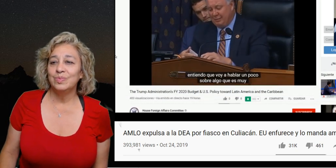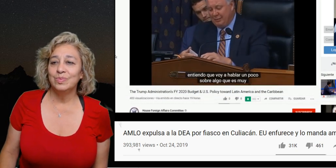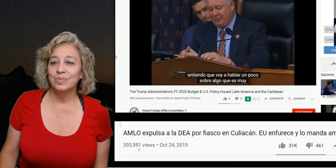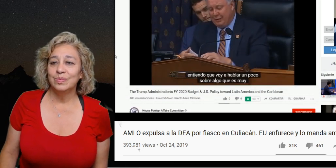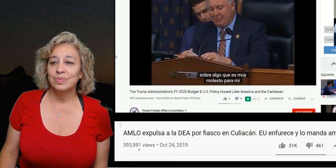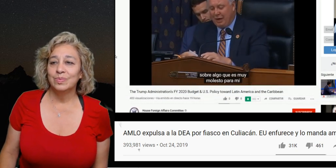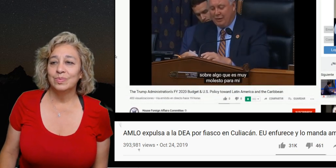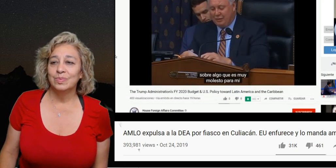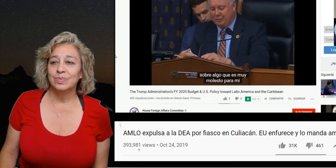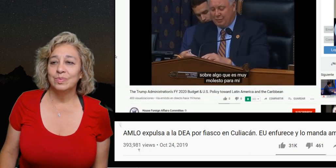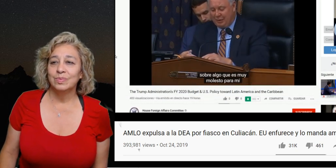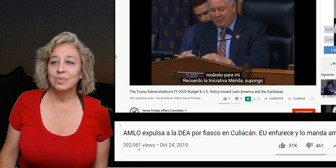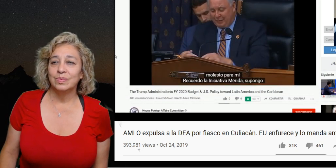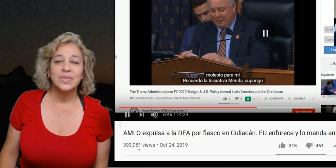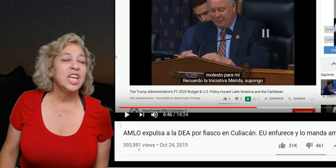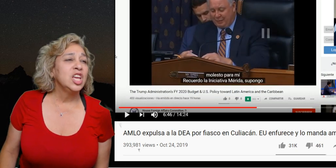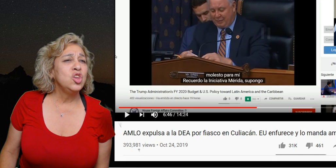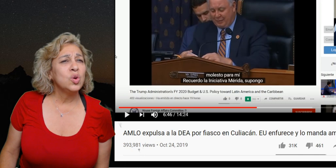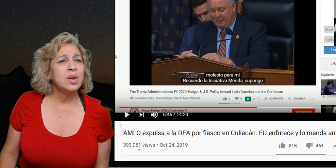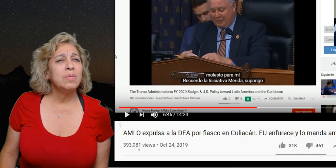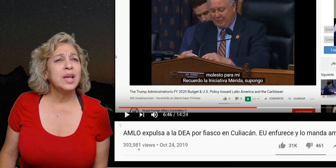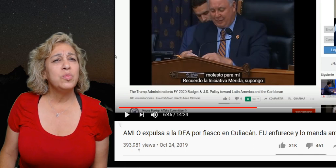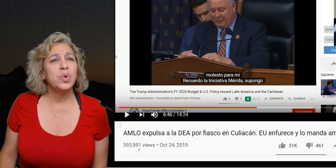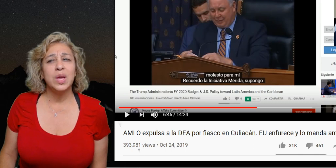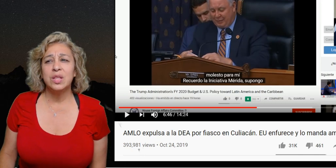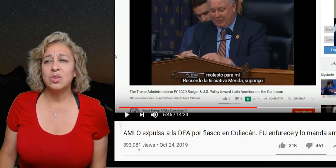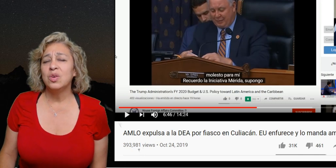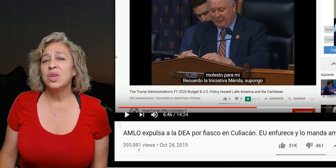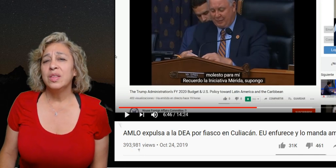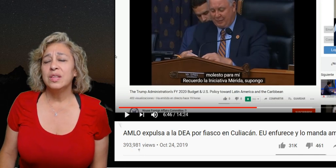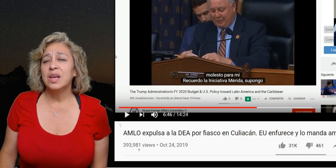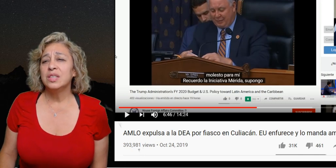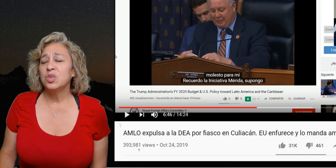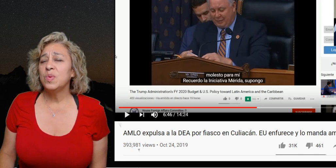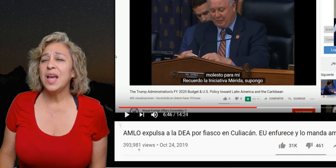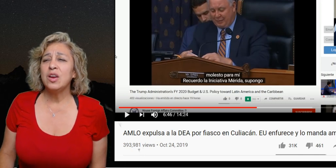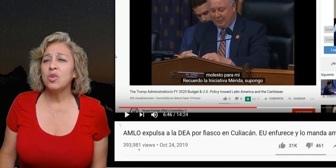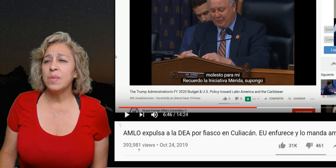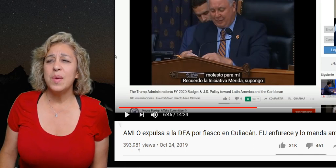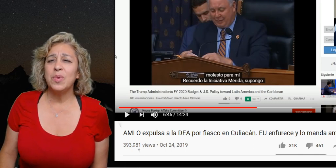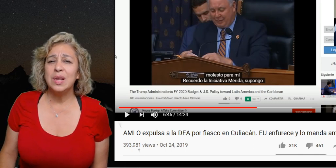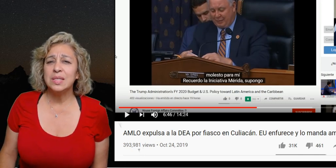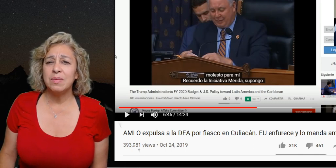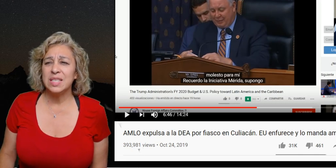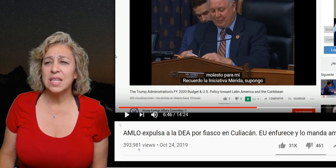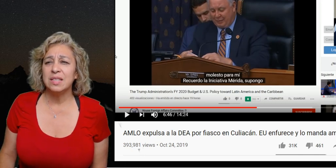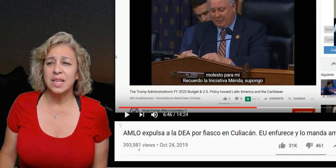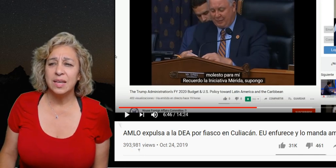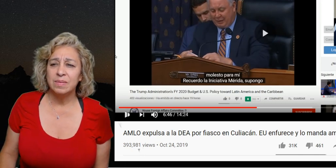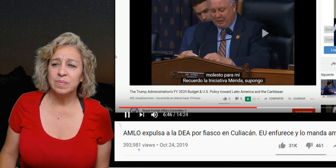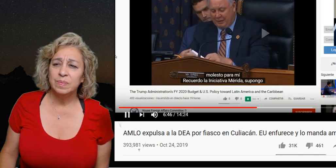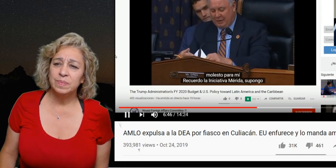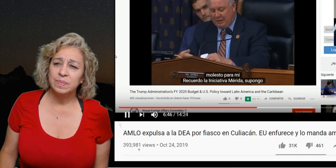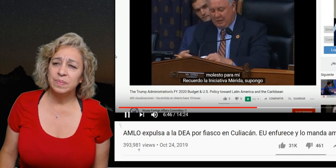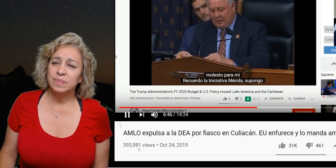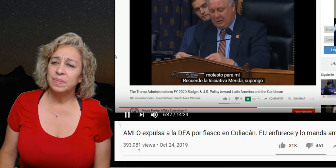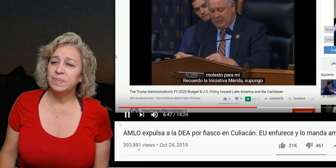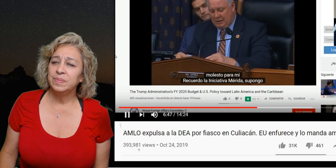that's very bothersome to me. Yo quiero hablar un poquito sobre algo que me molesta bastante.